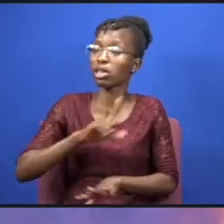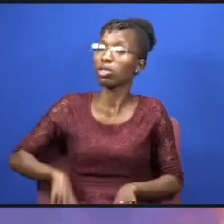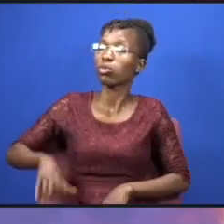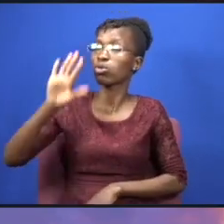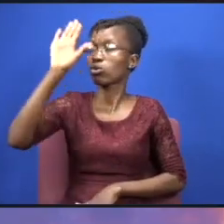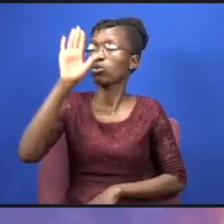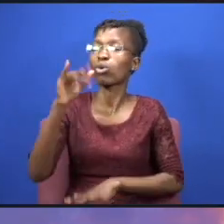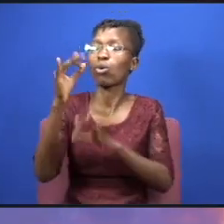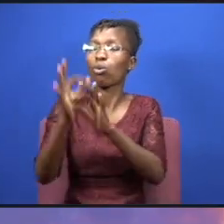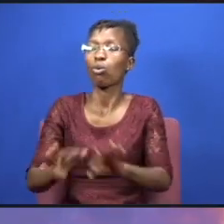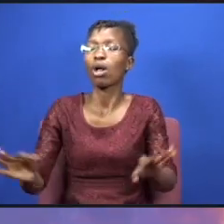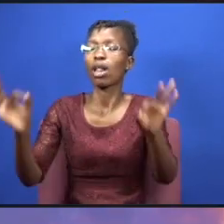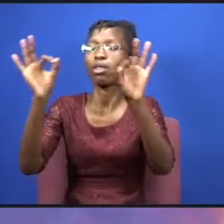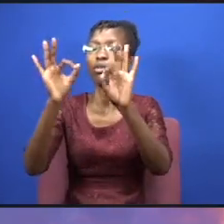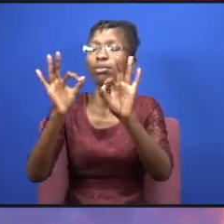God.